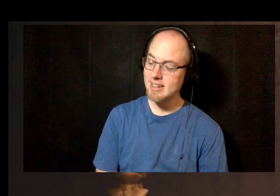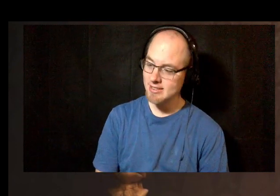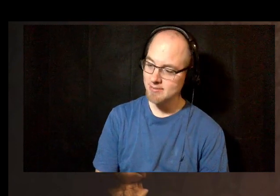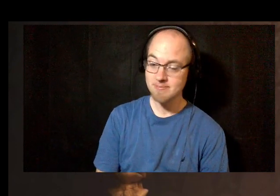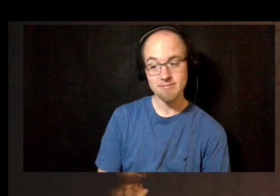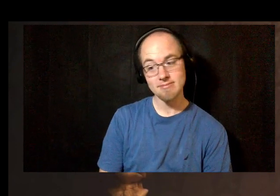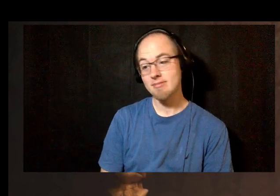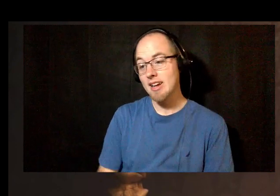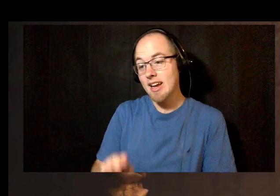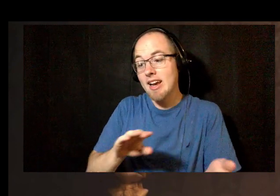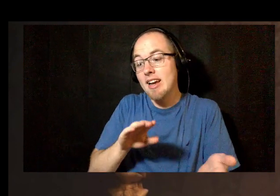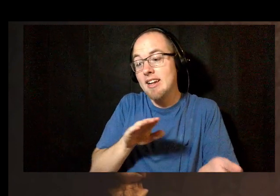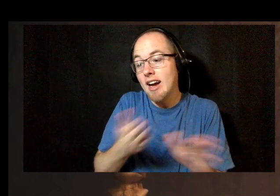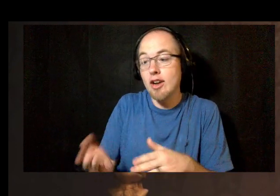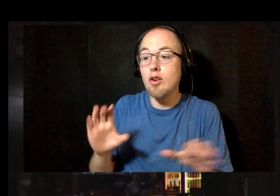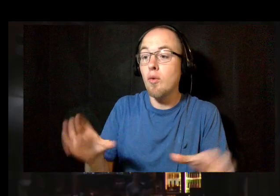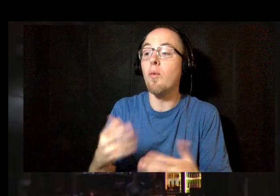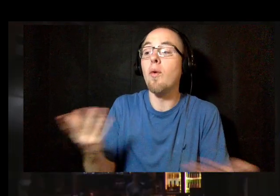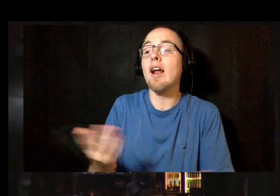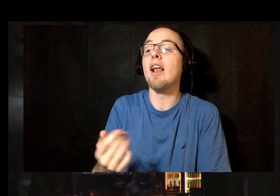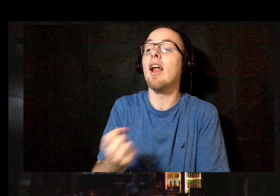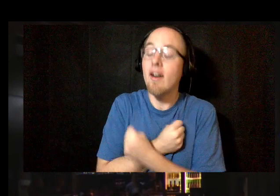least he died doing what he loved.